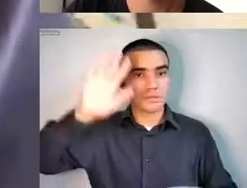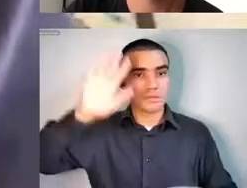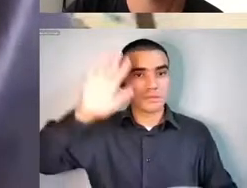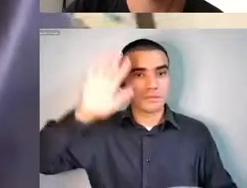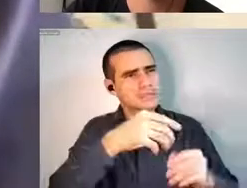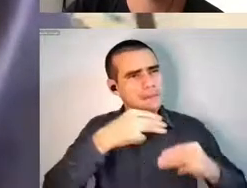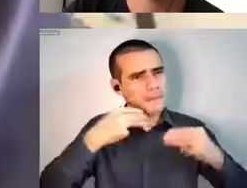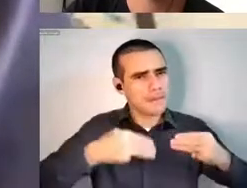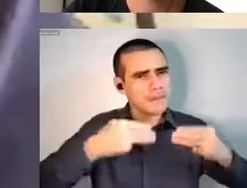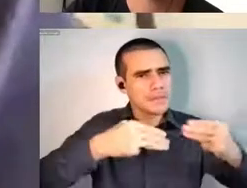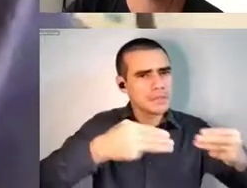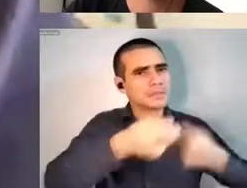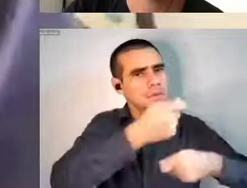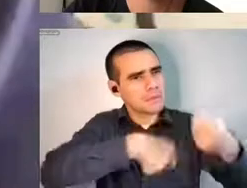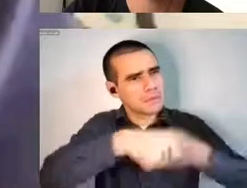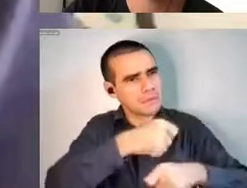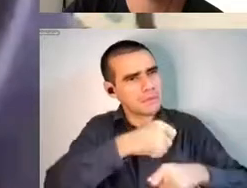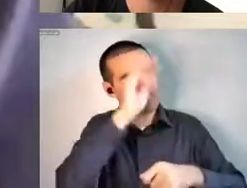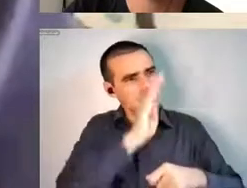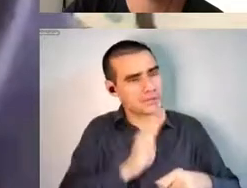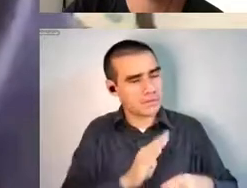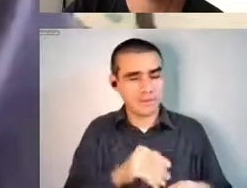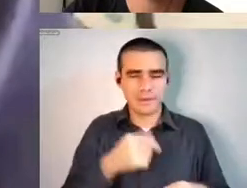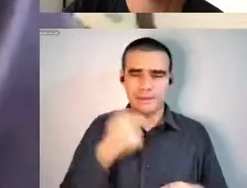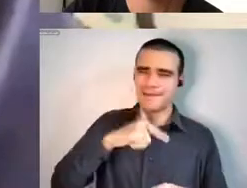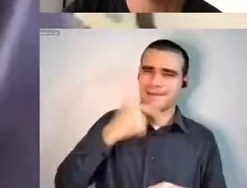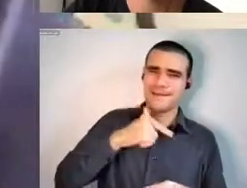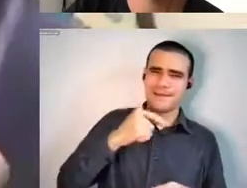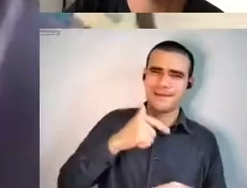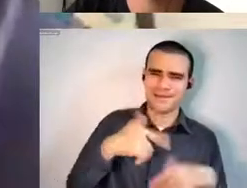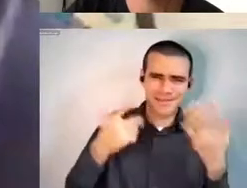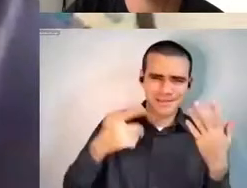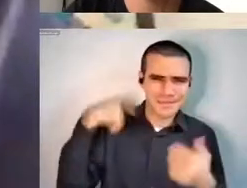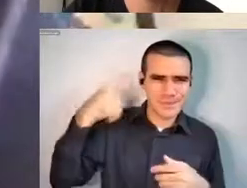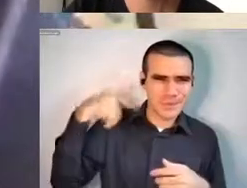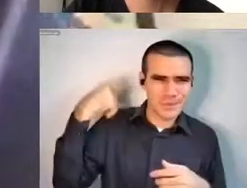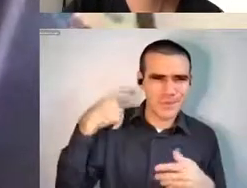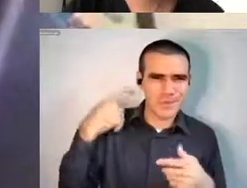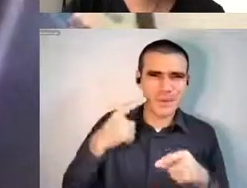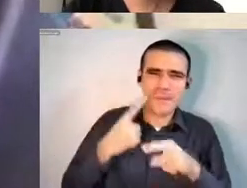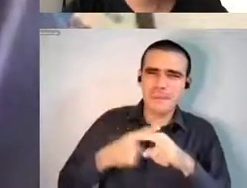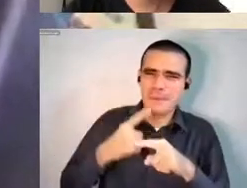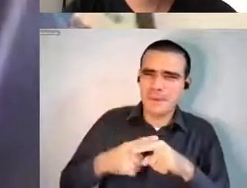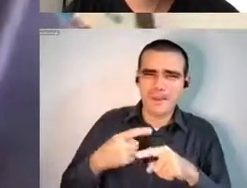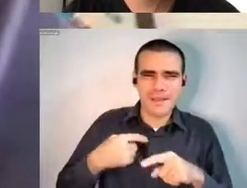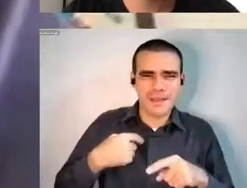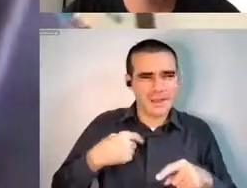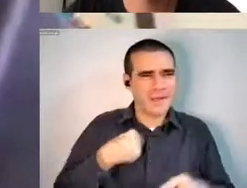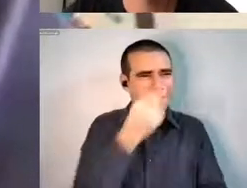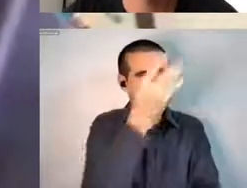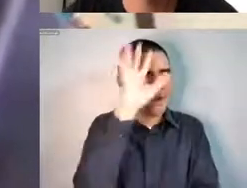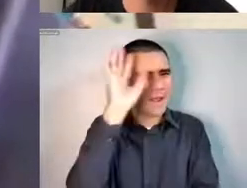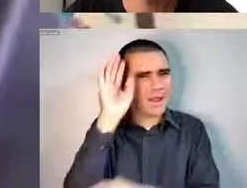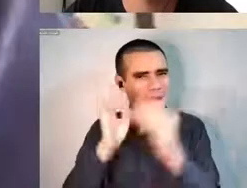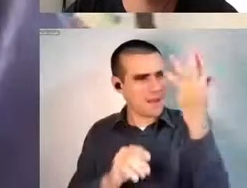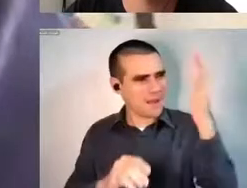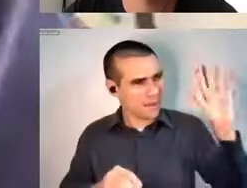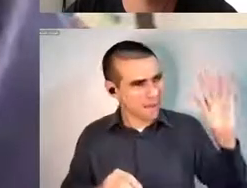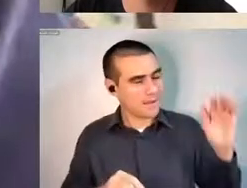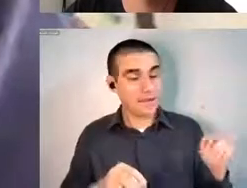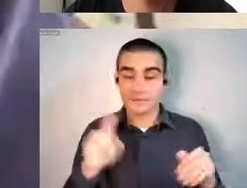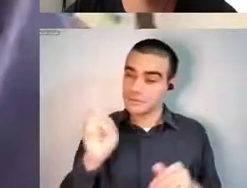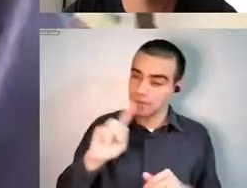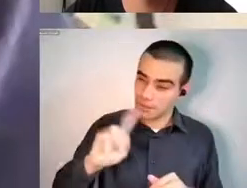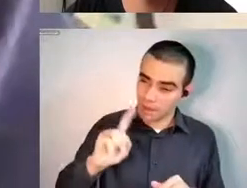the Minister of Economy of Brazil." And he started laughing and said, "You're crazy. Why? I am the Minister of the Environment. Why am you saying